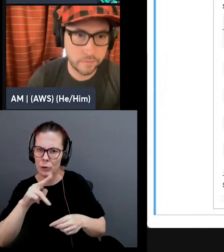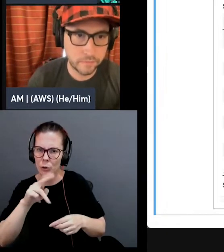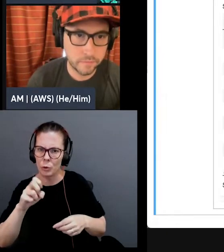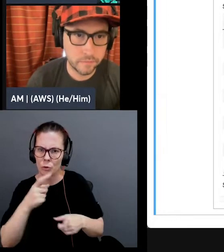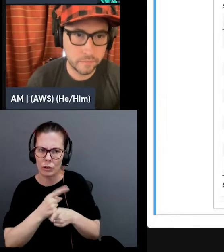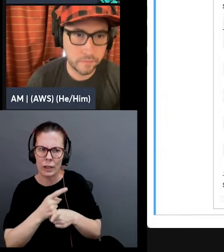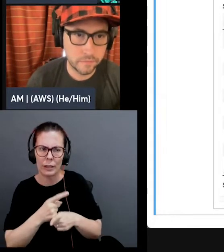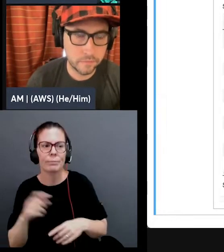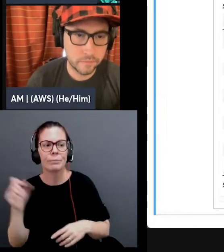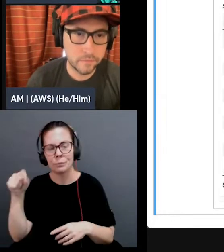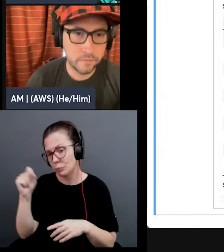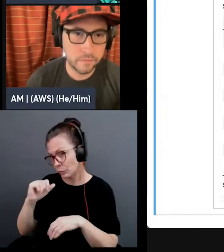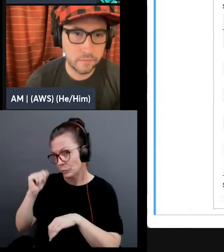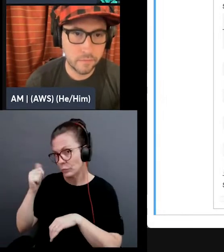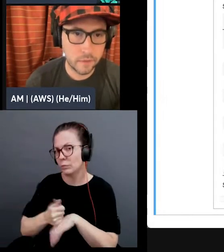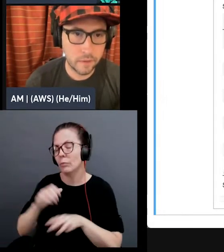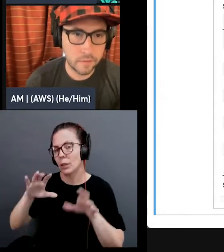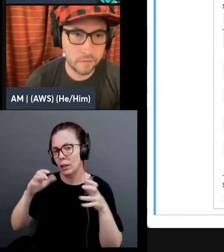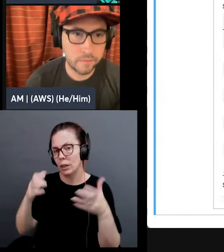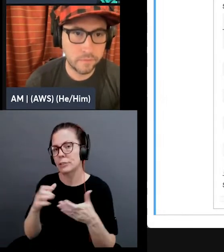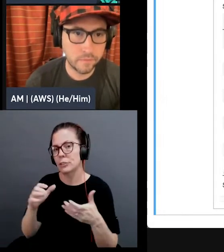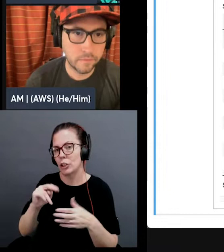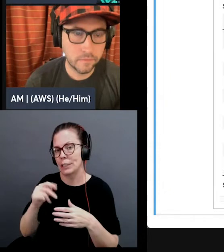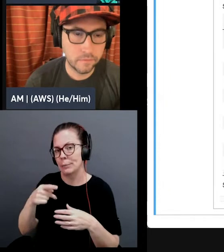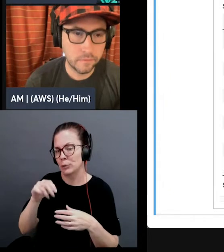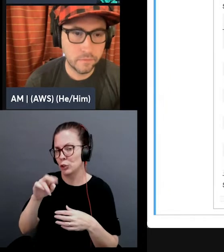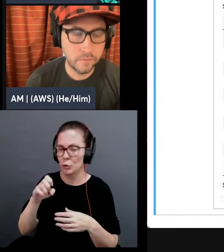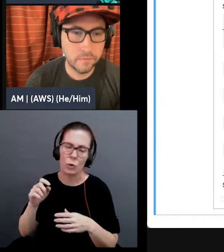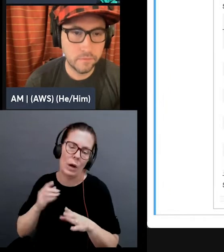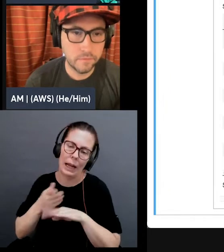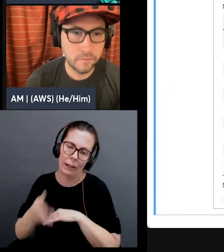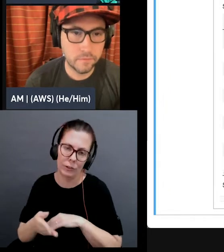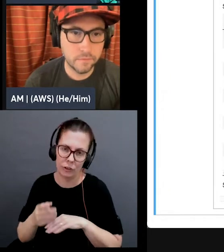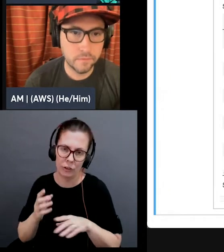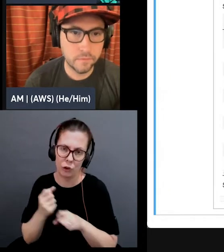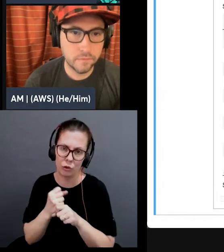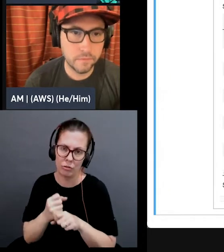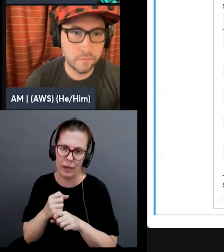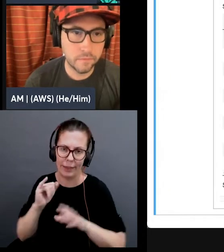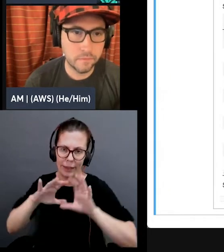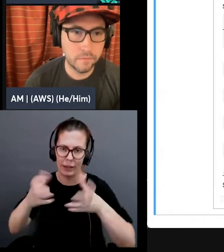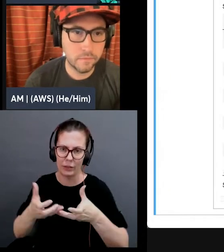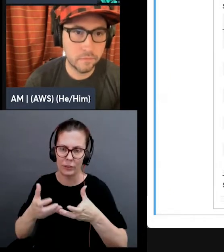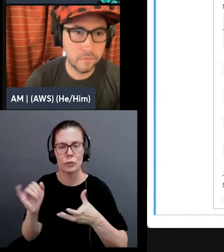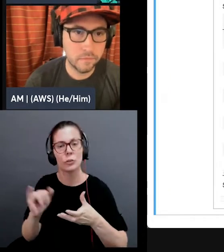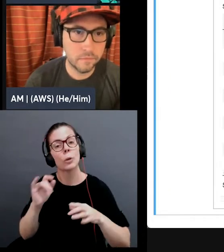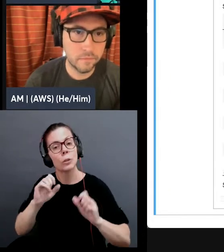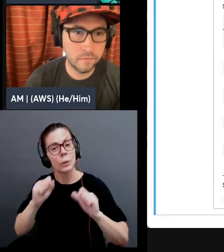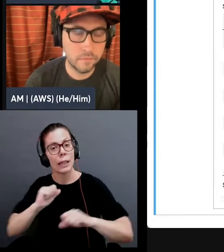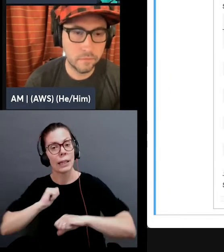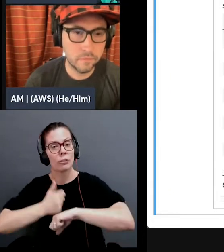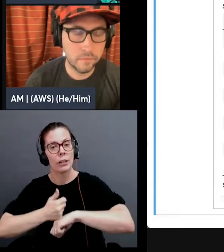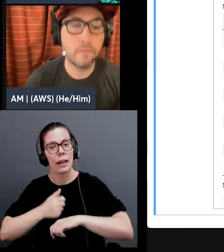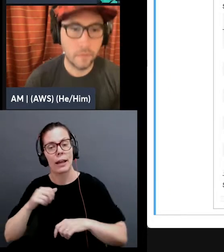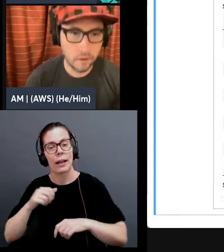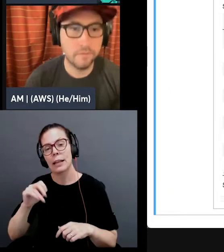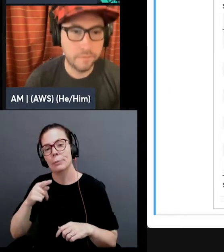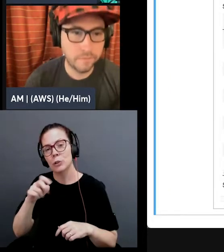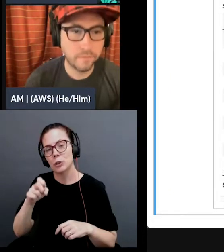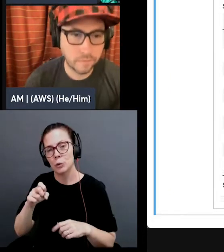create a cluster of Neptune, or even after you create a cluster of Neptune, you have this ability to run to basically create these. We call them Neptune